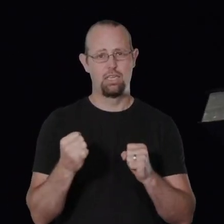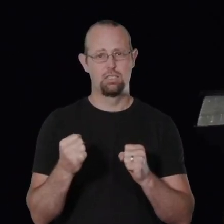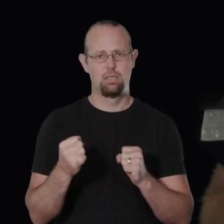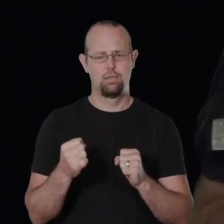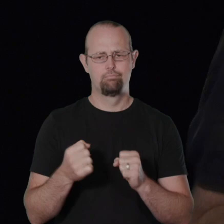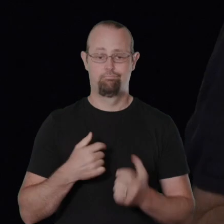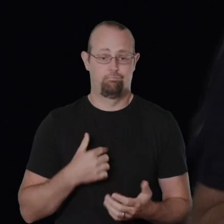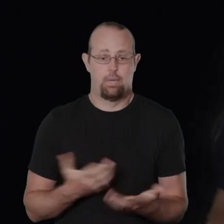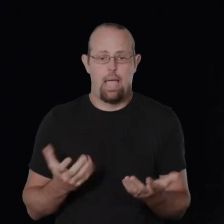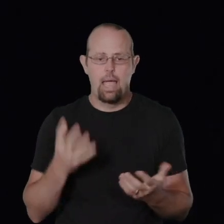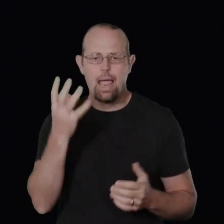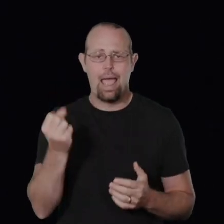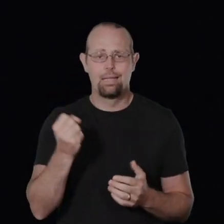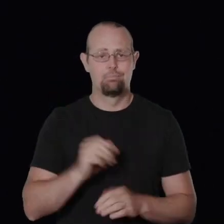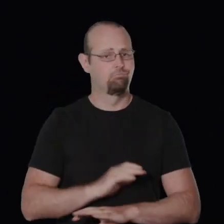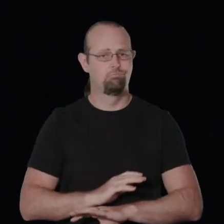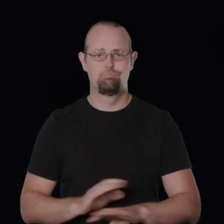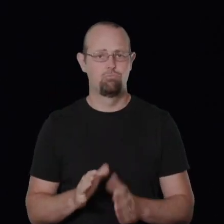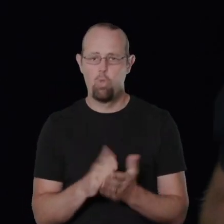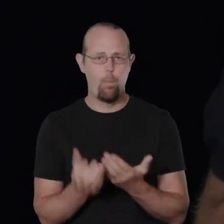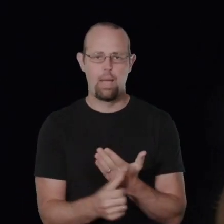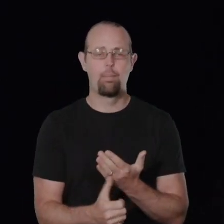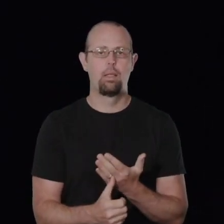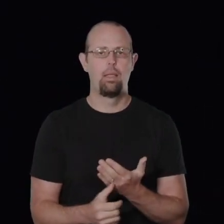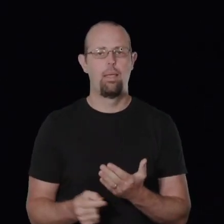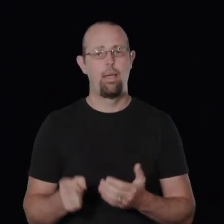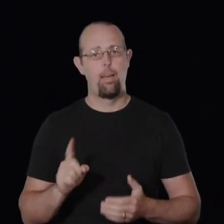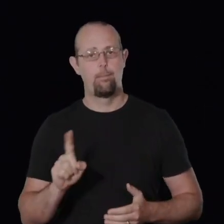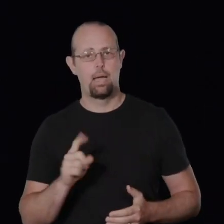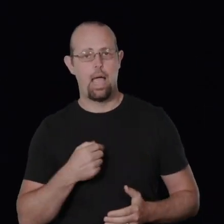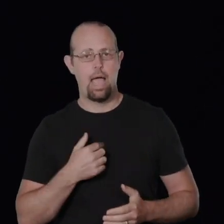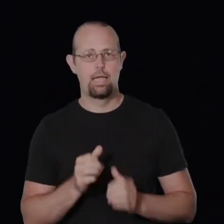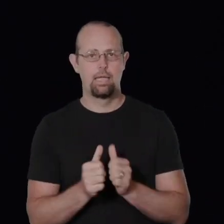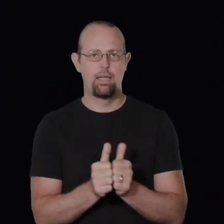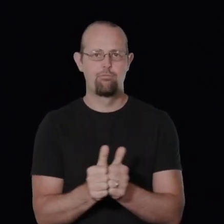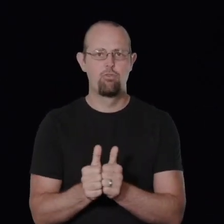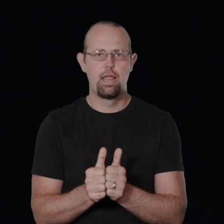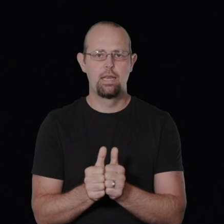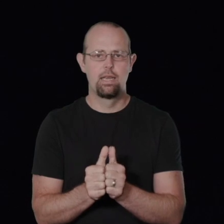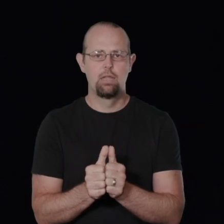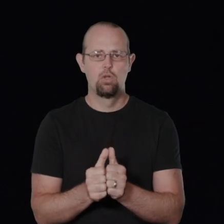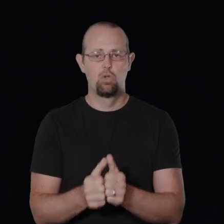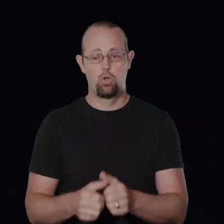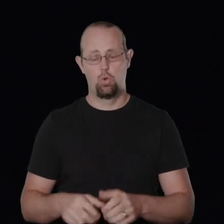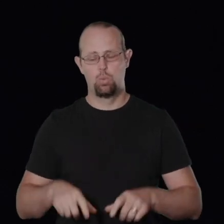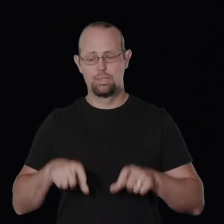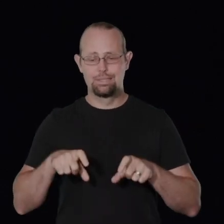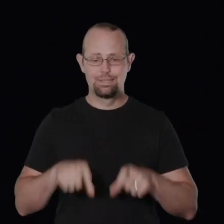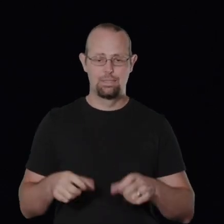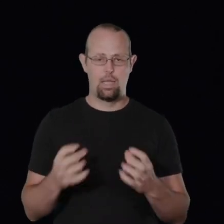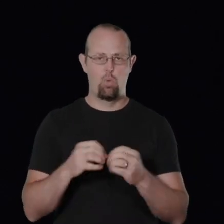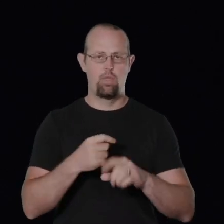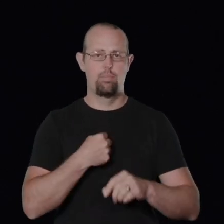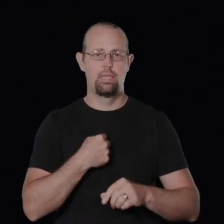house. But what I did have was a mature Christian friend who would regularly sit with me, open his